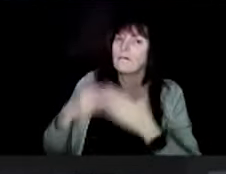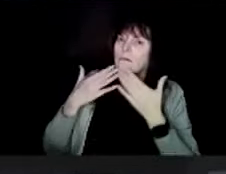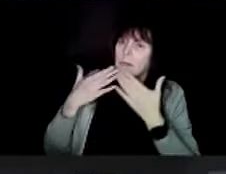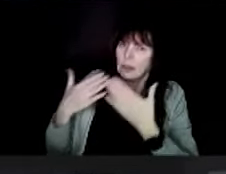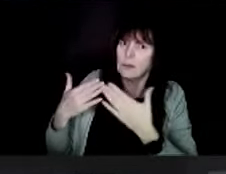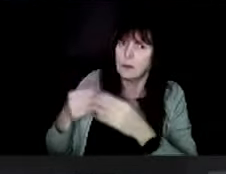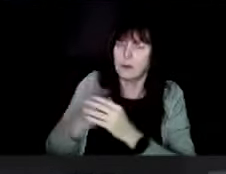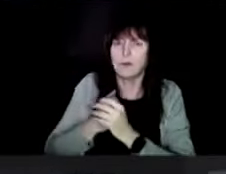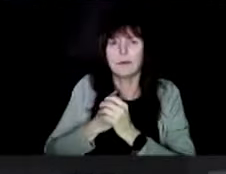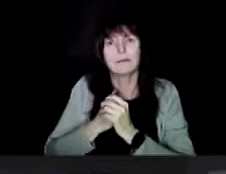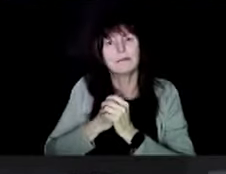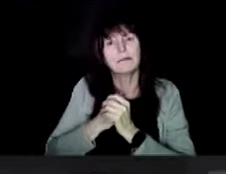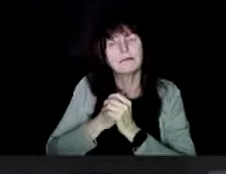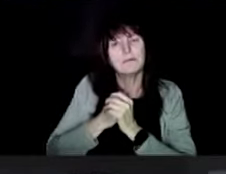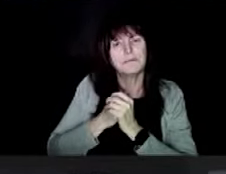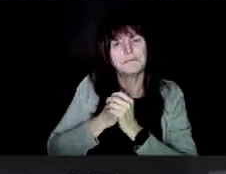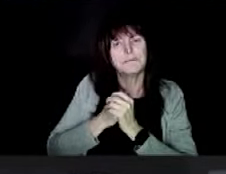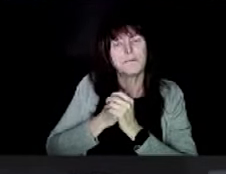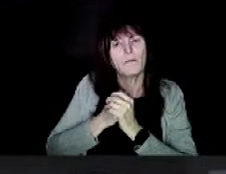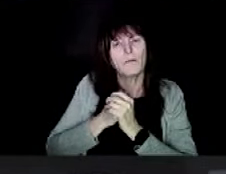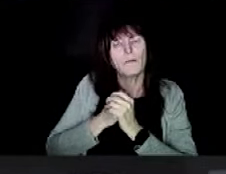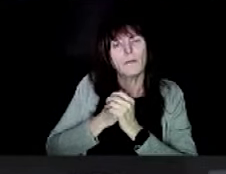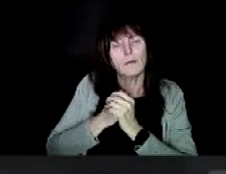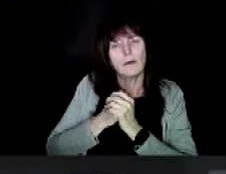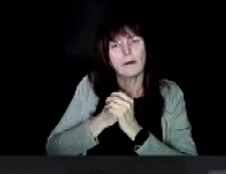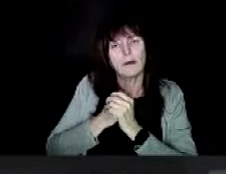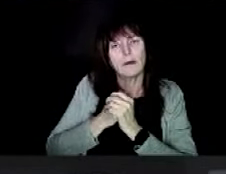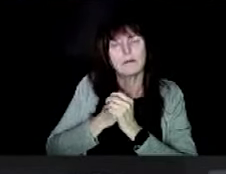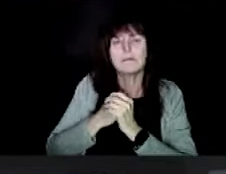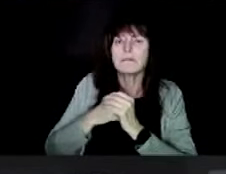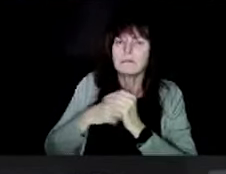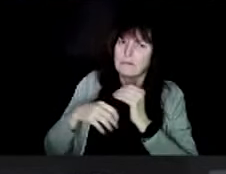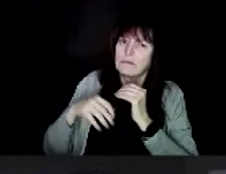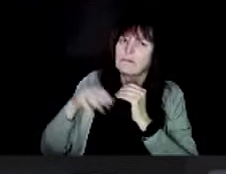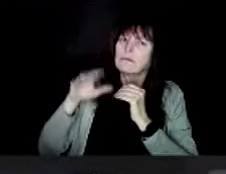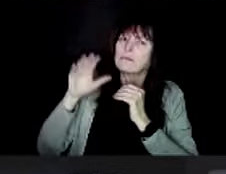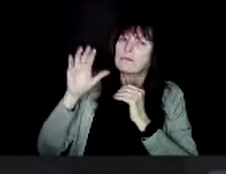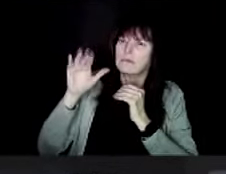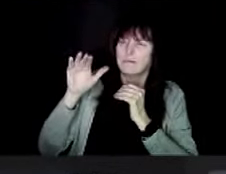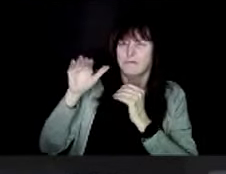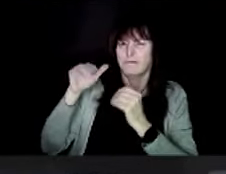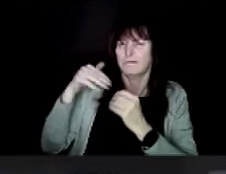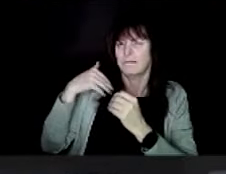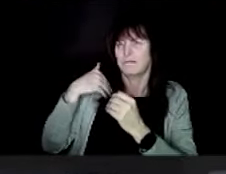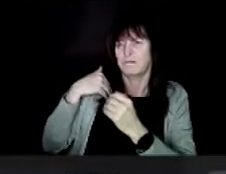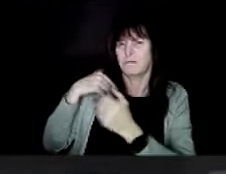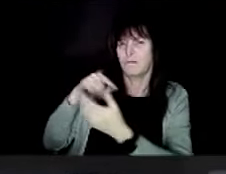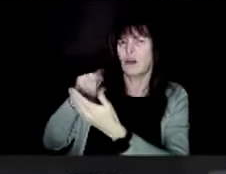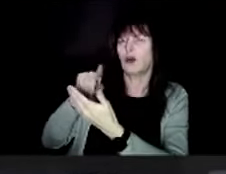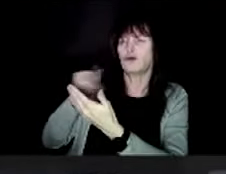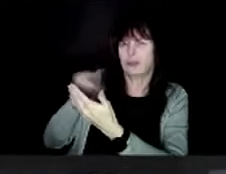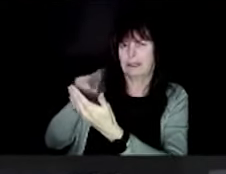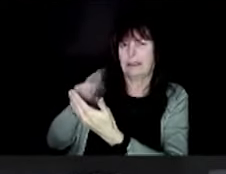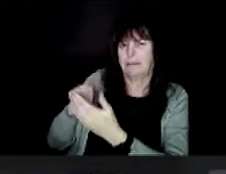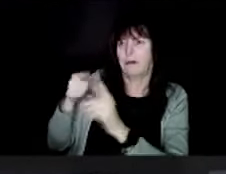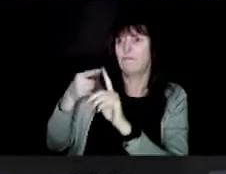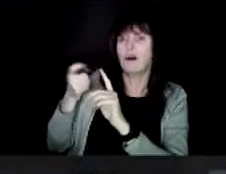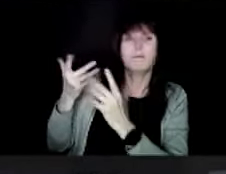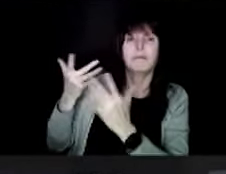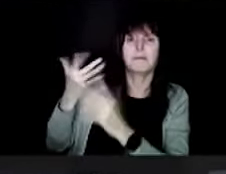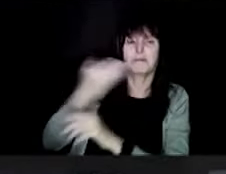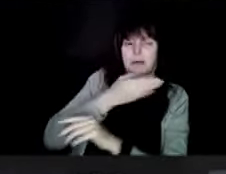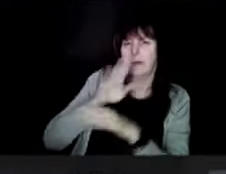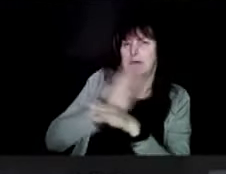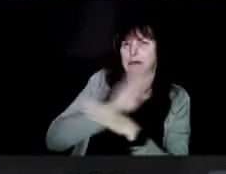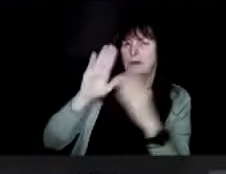start with some harsh criticisms that we're hearing today from Ontario's business community. They're telling me that they feel they don't have clarity on